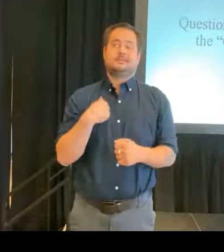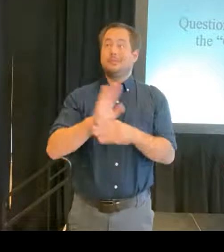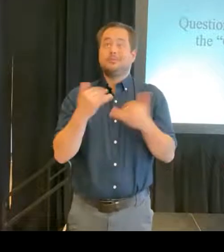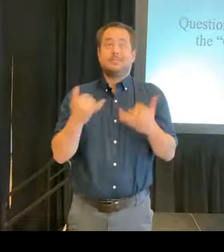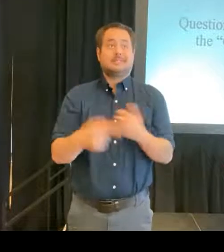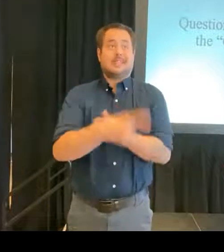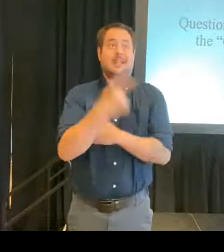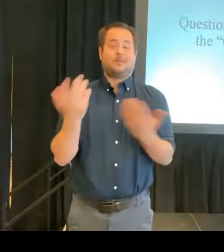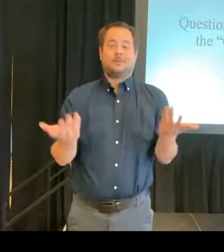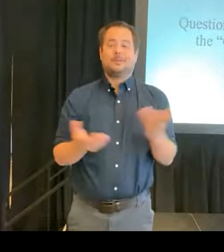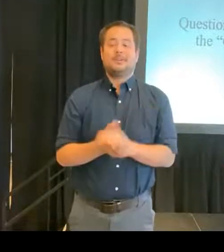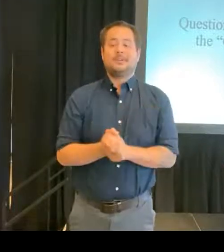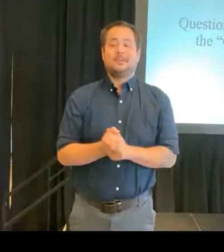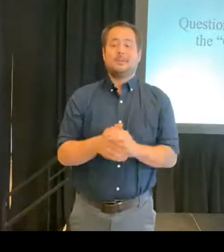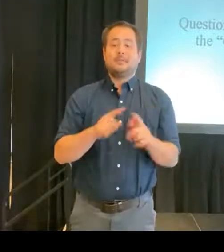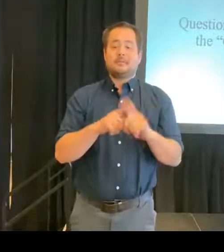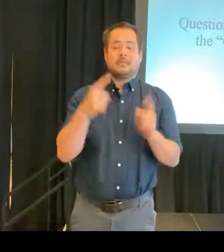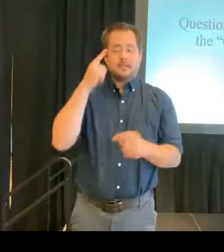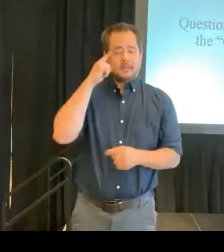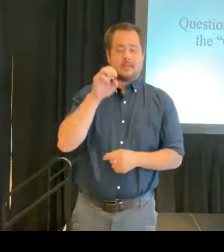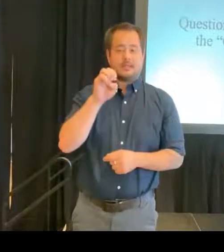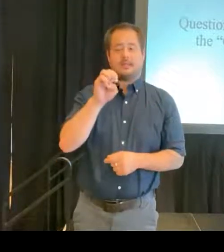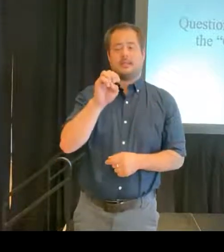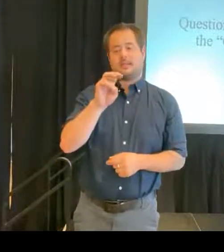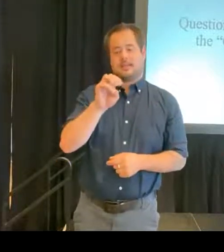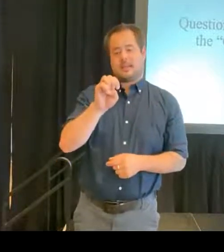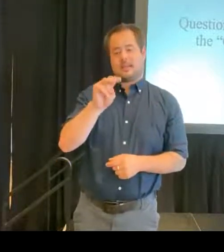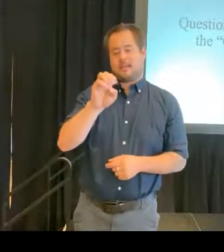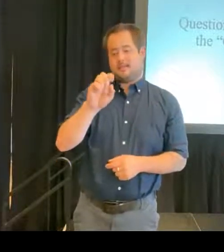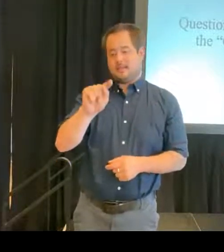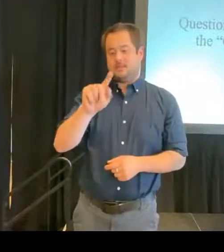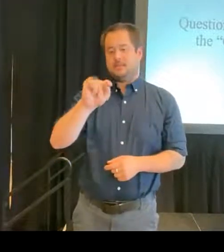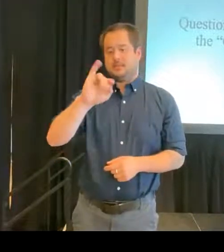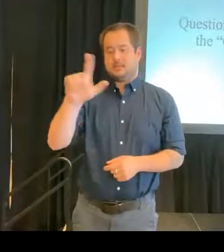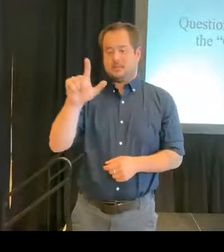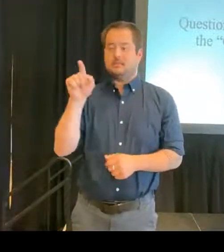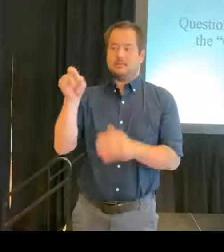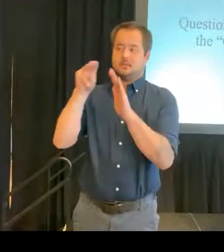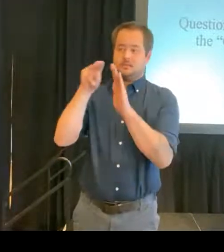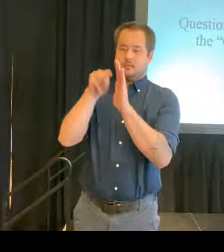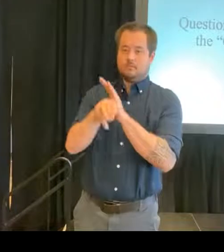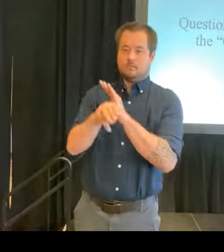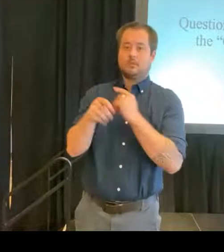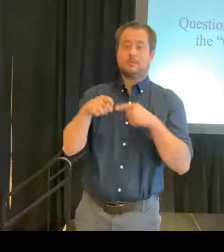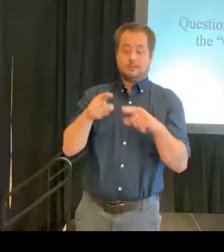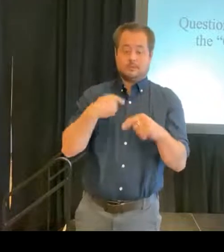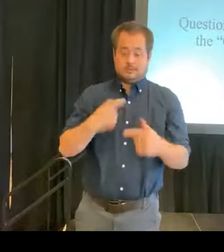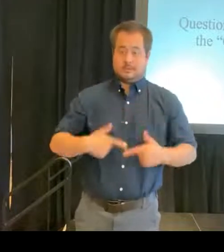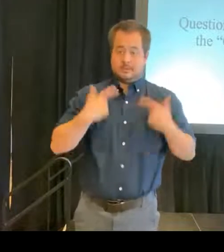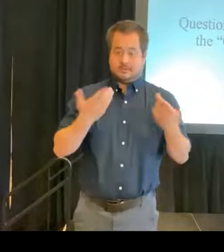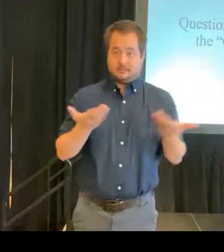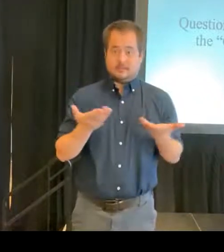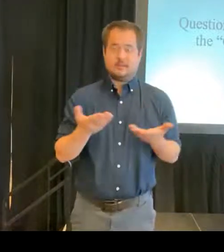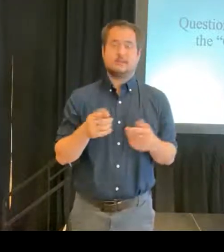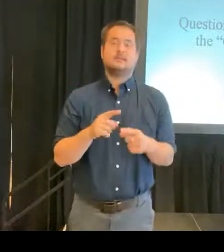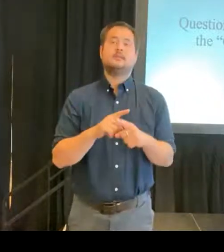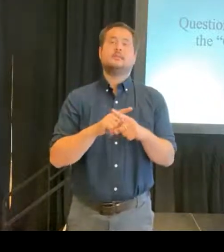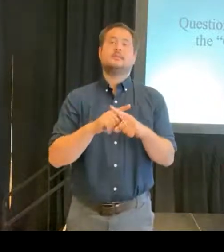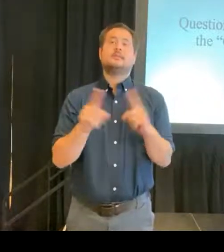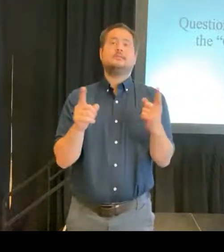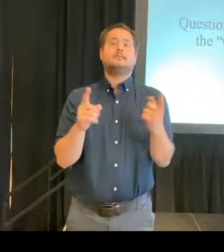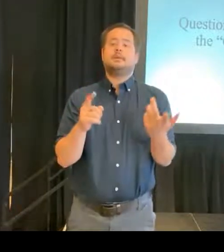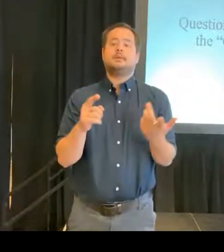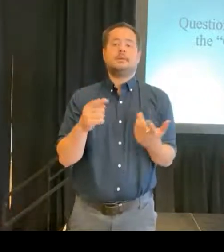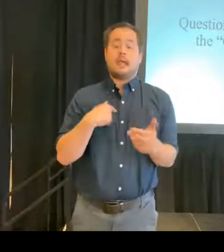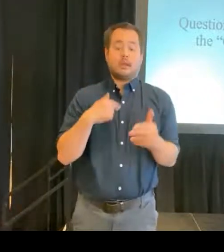I think Emmett Till was murdered while I was here. But I'm still a child now. I don't understand all this. I know something